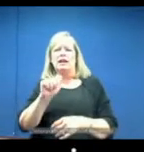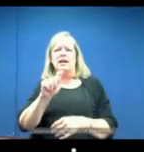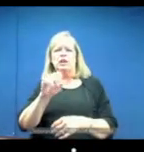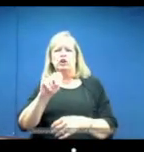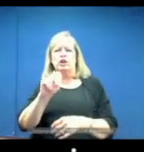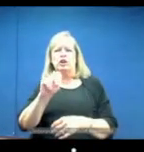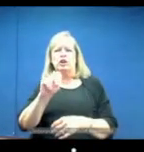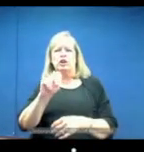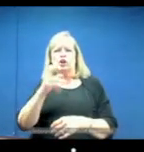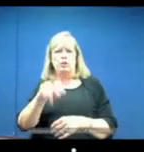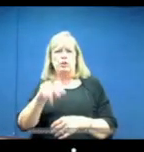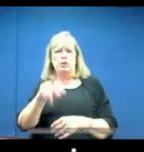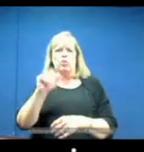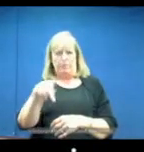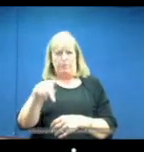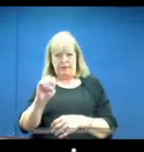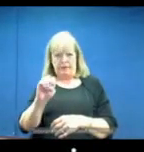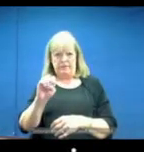And I'm happy to, yes.